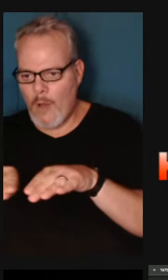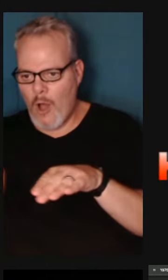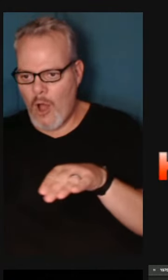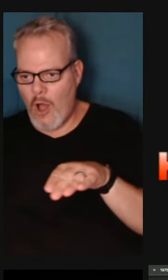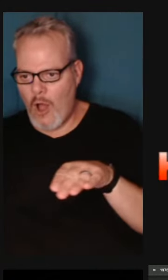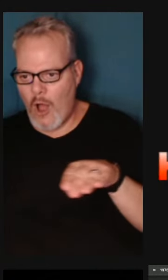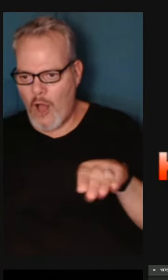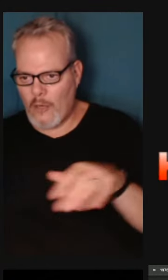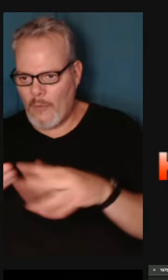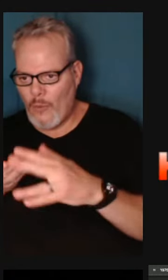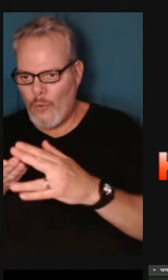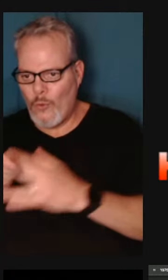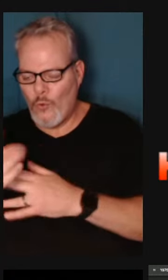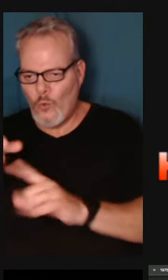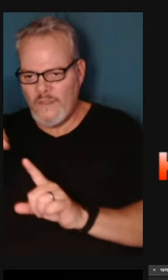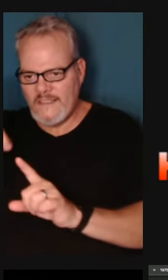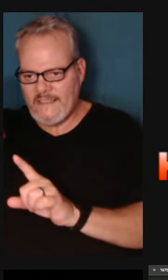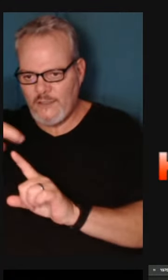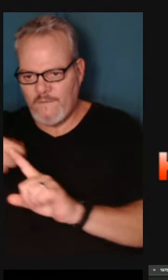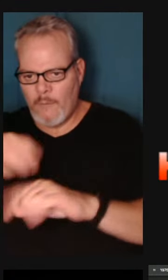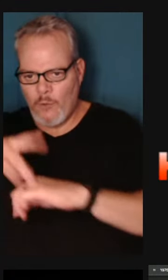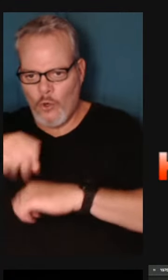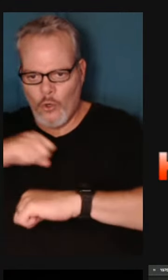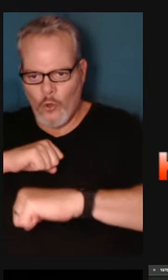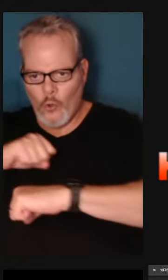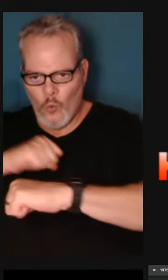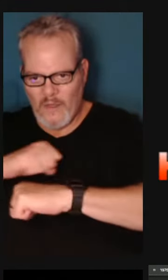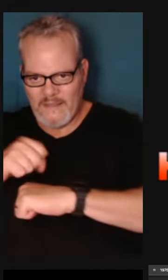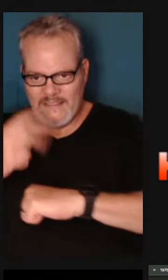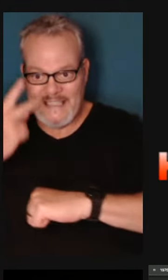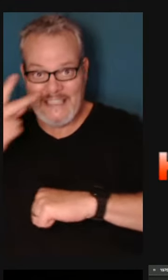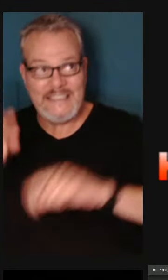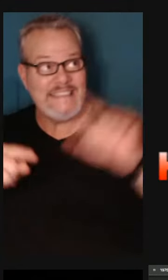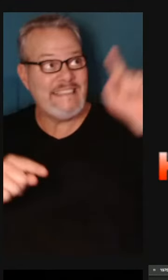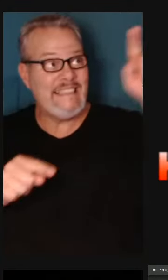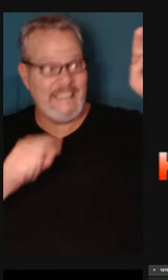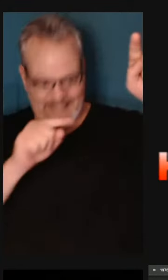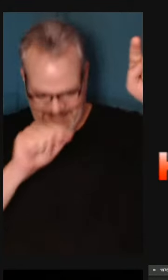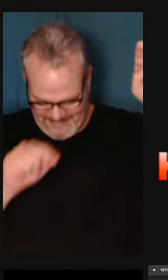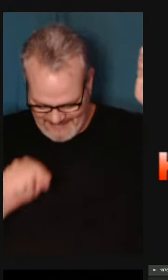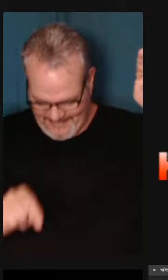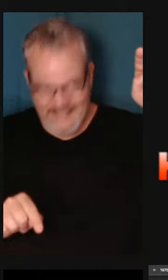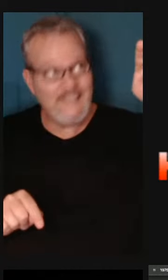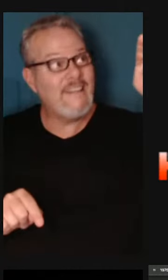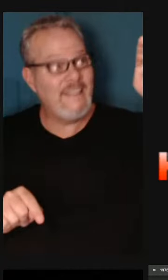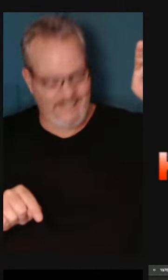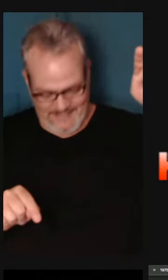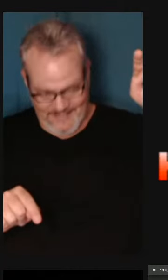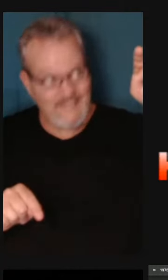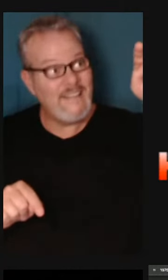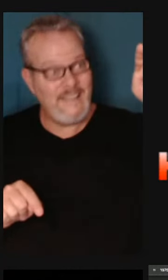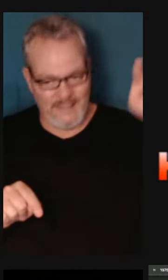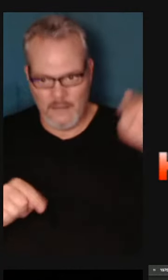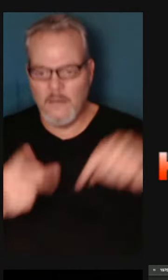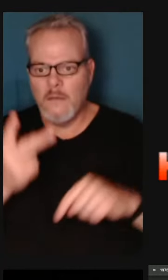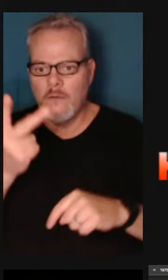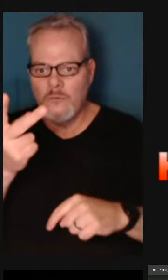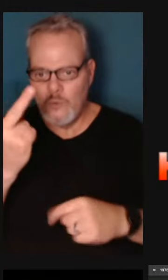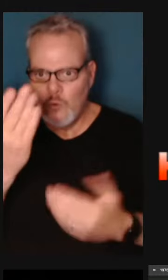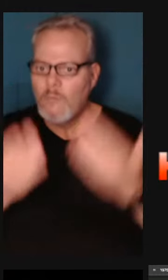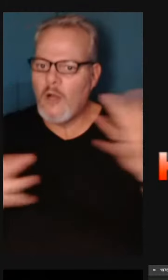earthquakes signals as well. But when they walked on the ground, they could see that there was offset on these ones too. And they thought, okay, these must be possibly